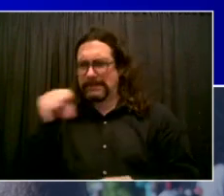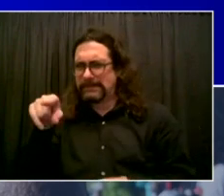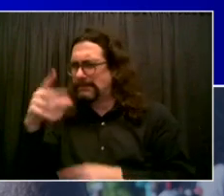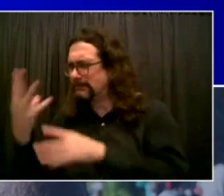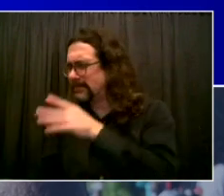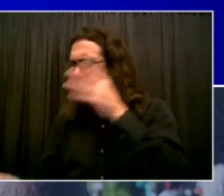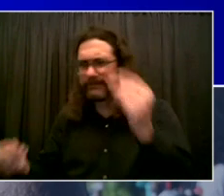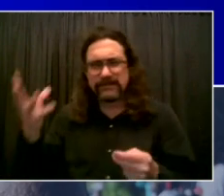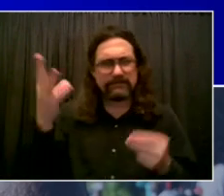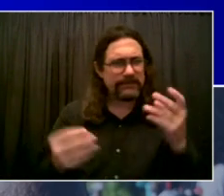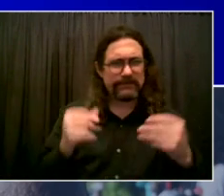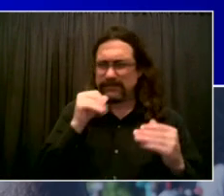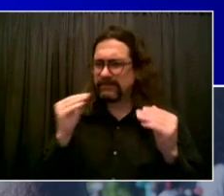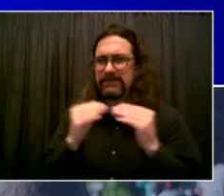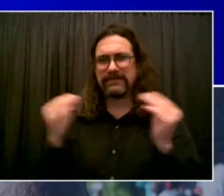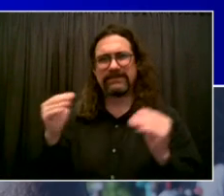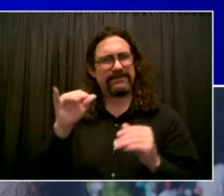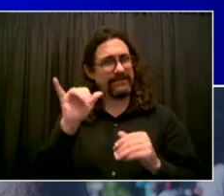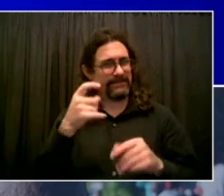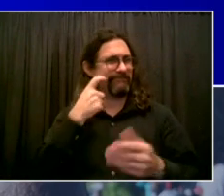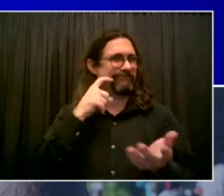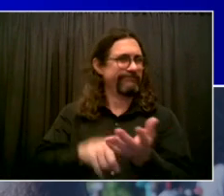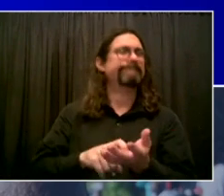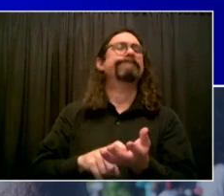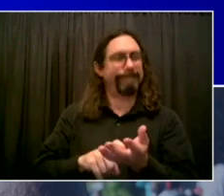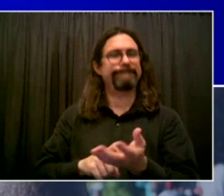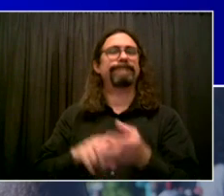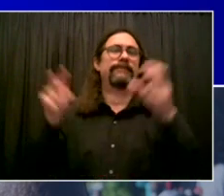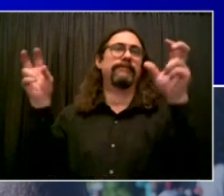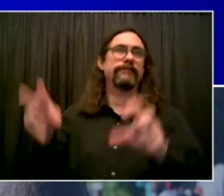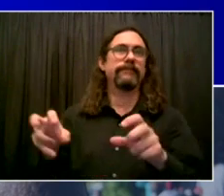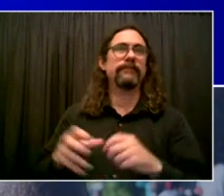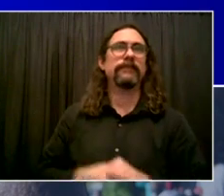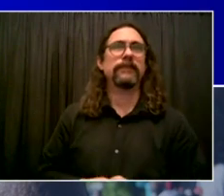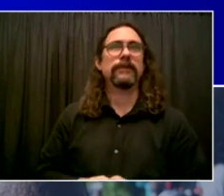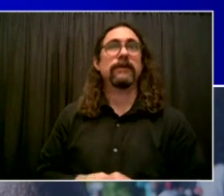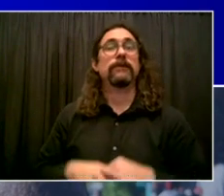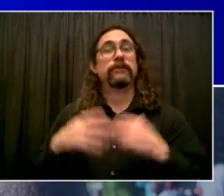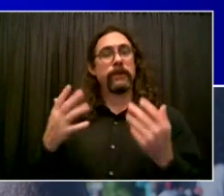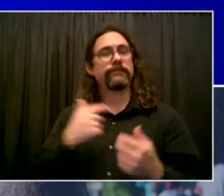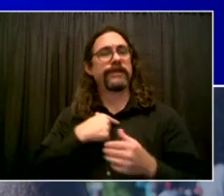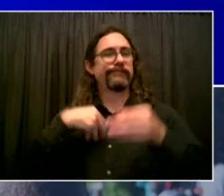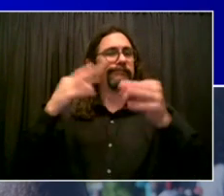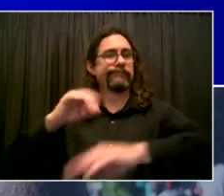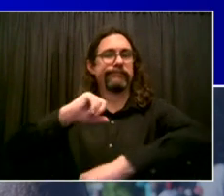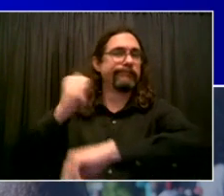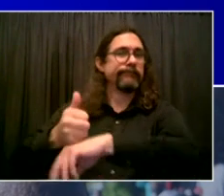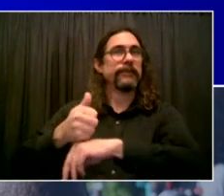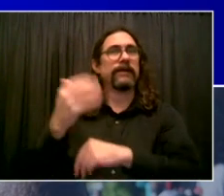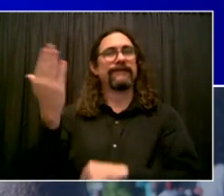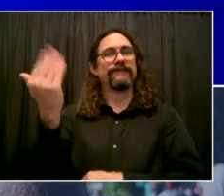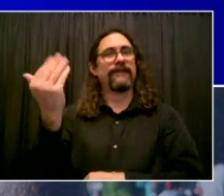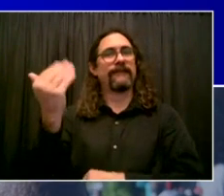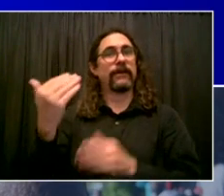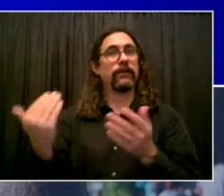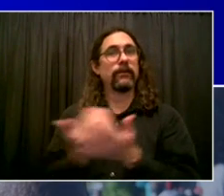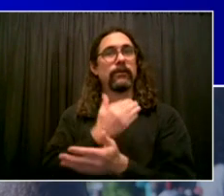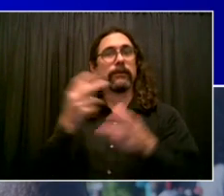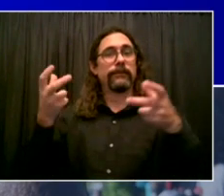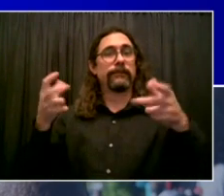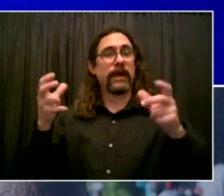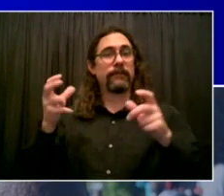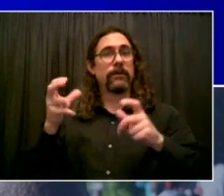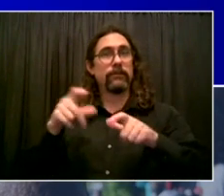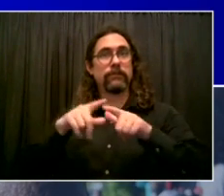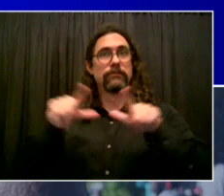beautiful 15 basketball courts in public housing developments across the city, including 4 in Manhattan. The final park